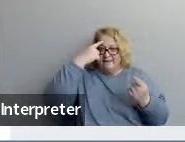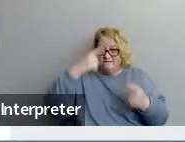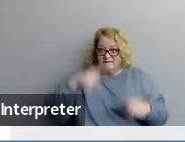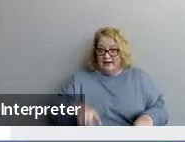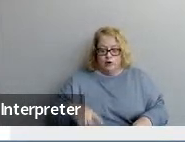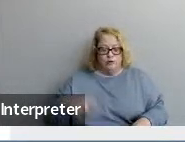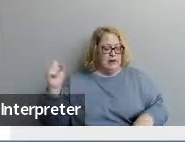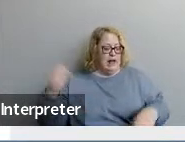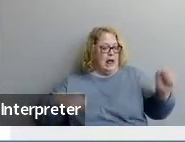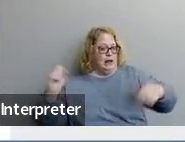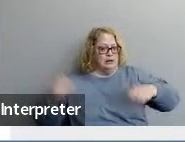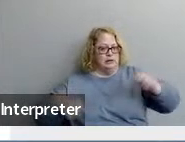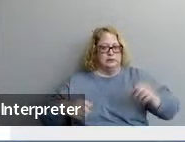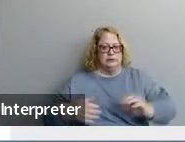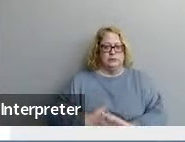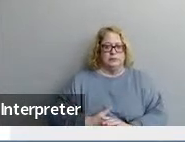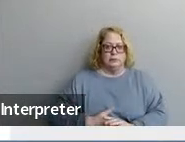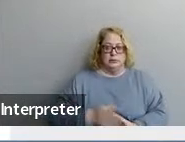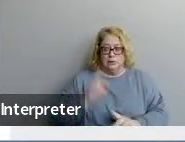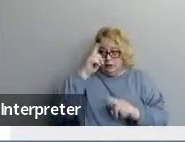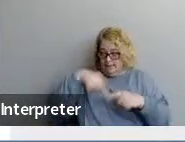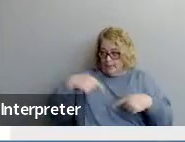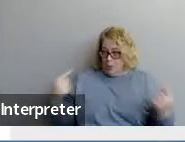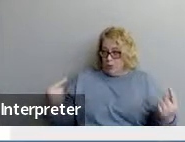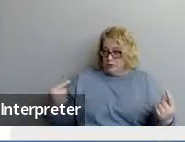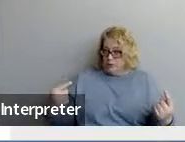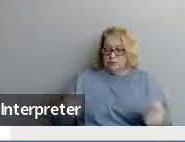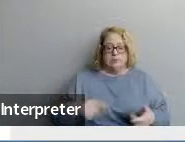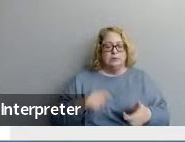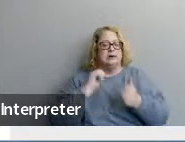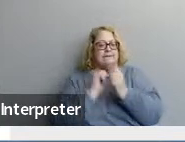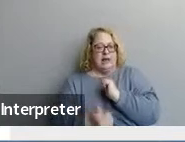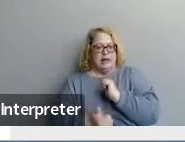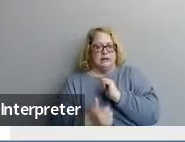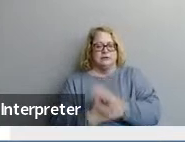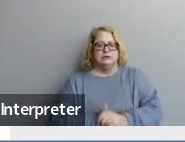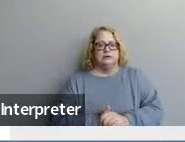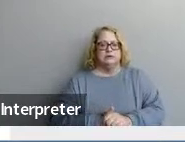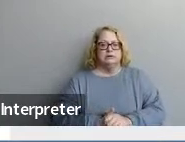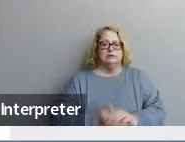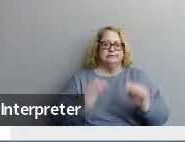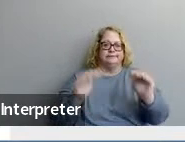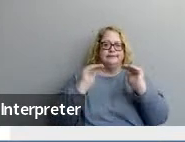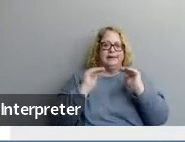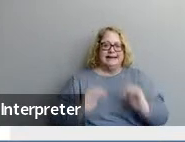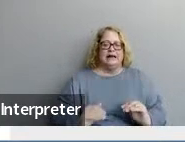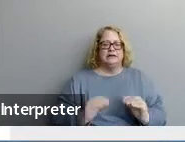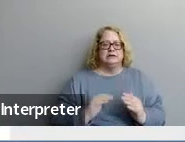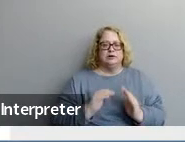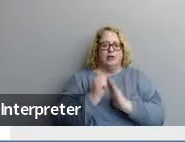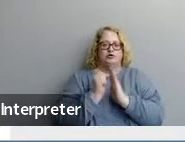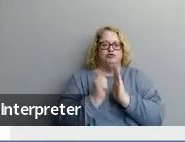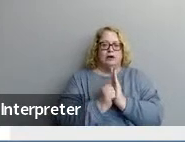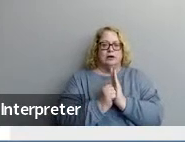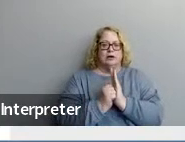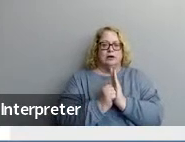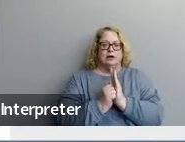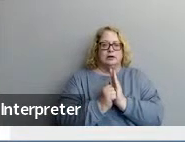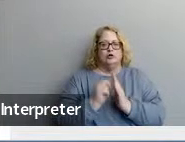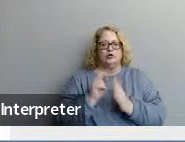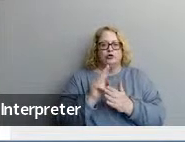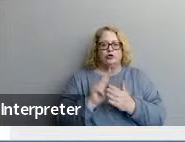in favor? Aye. All opposed? Motion carries. Next that we have on the agenda is